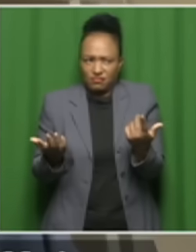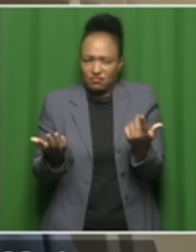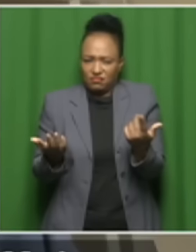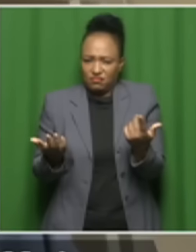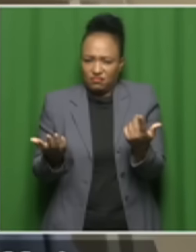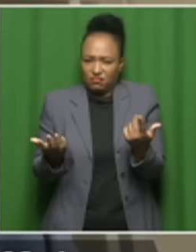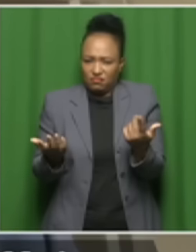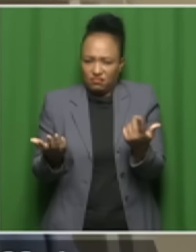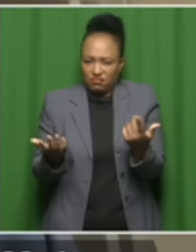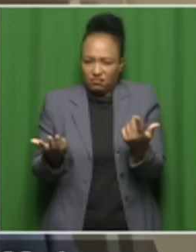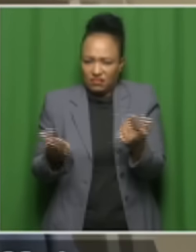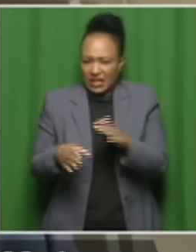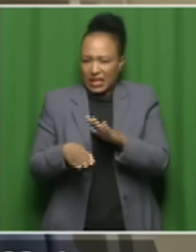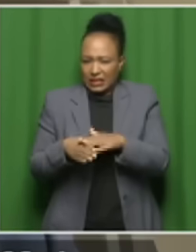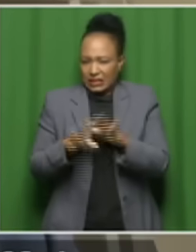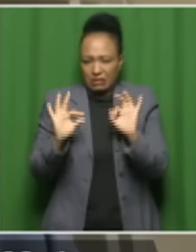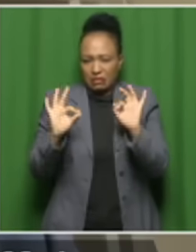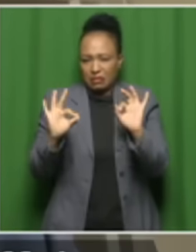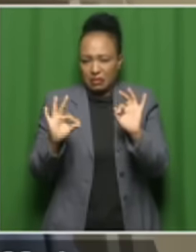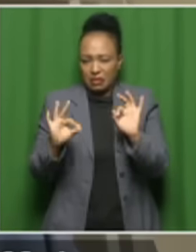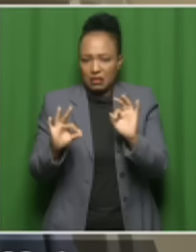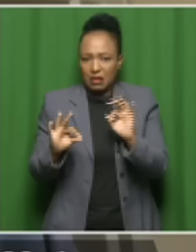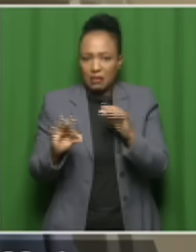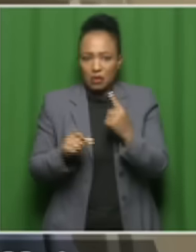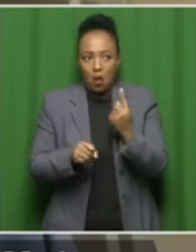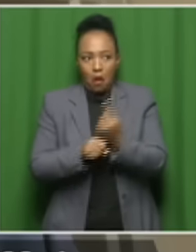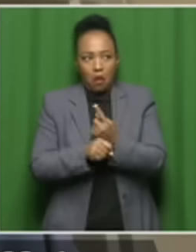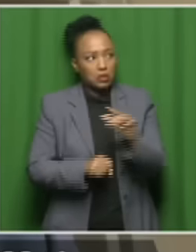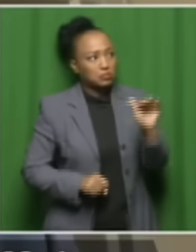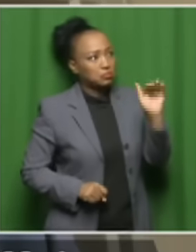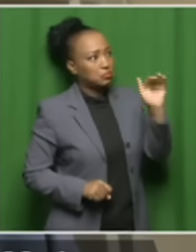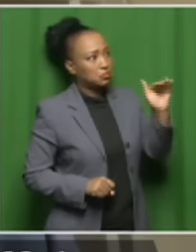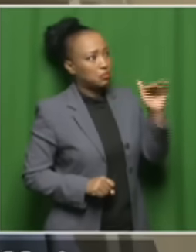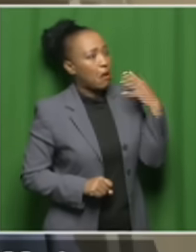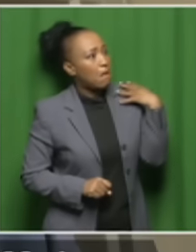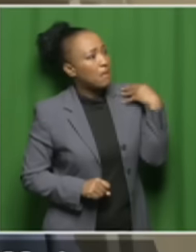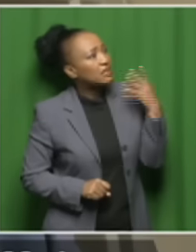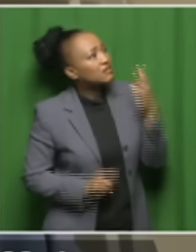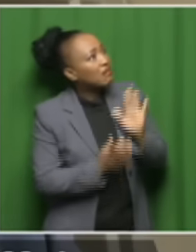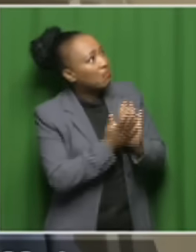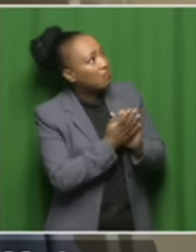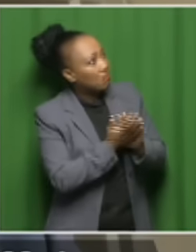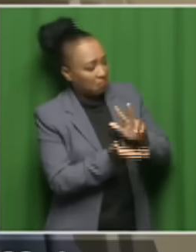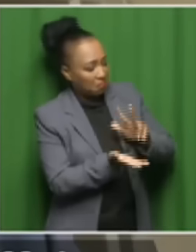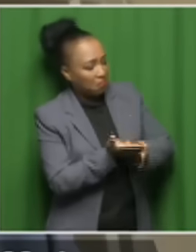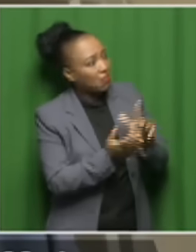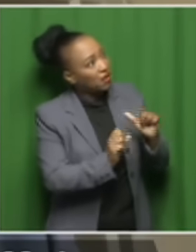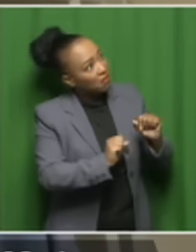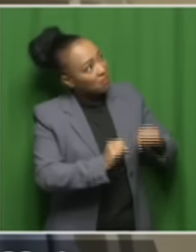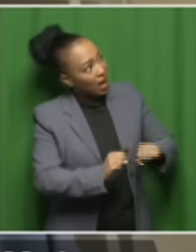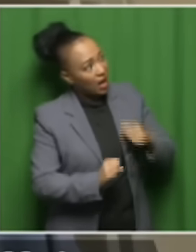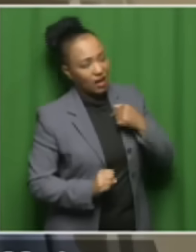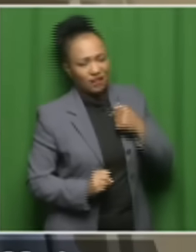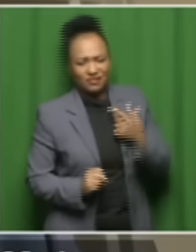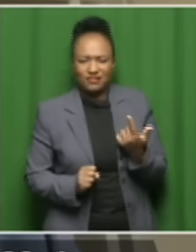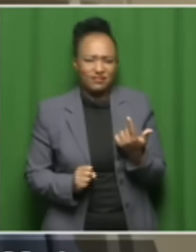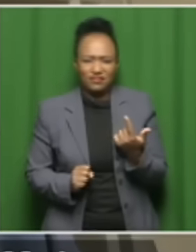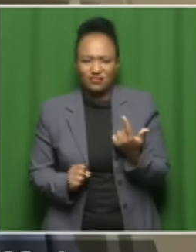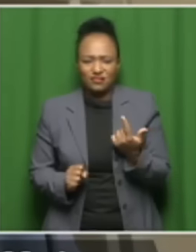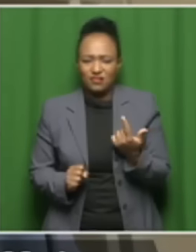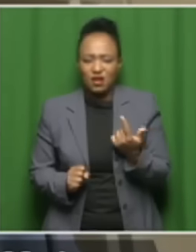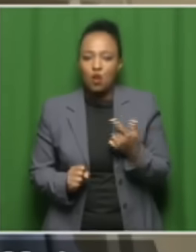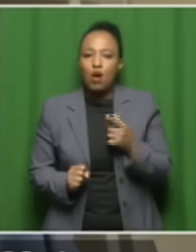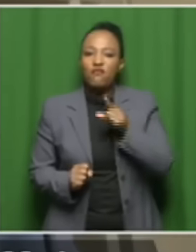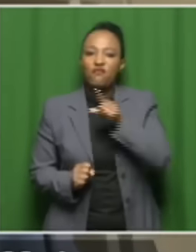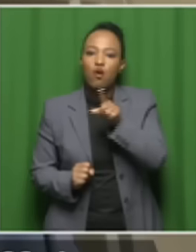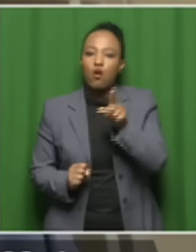have to approach the minister to seek permission, where those who do get the dual nationality